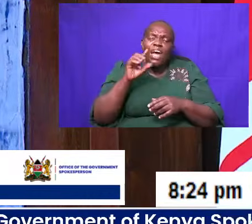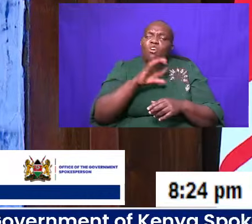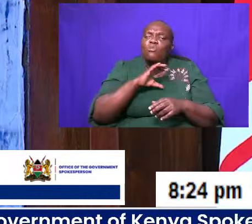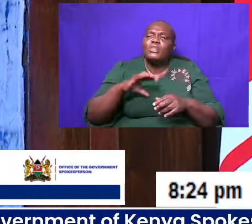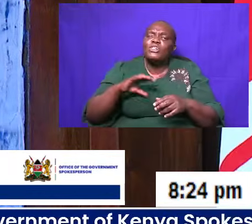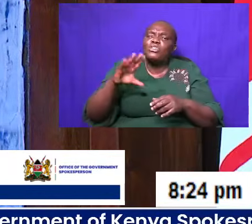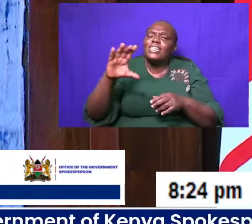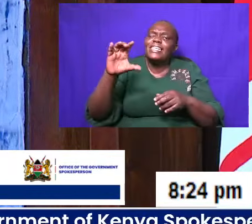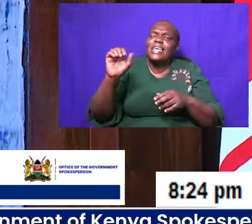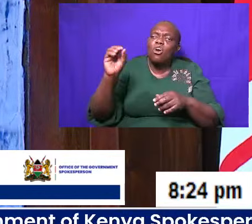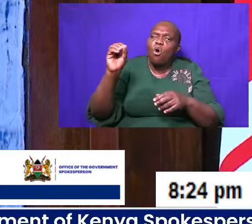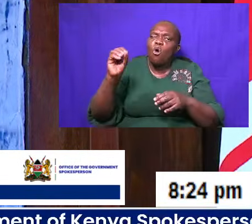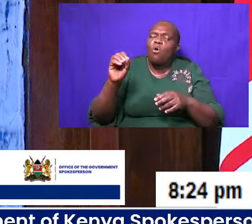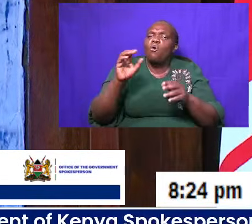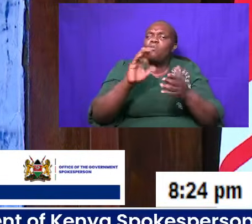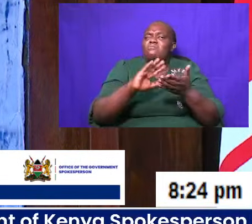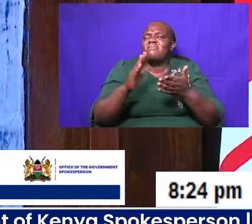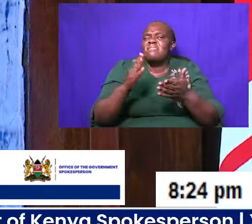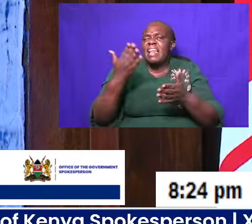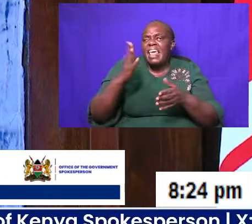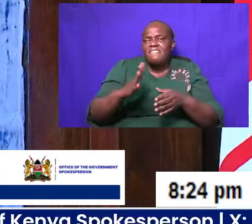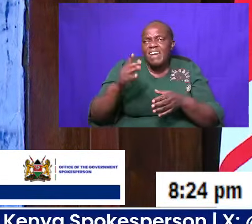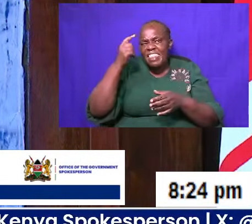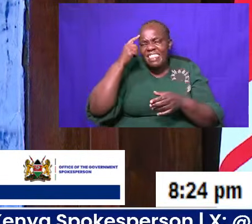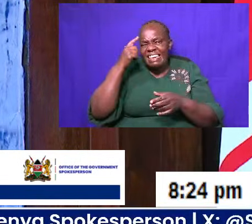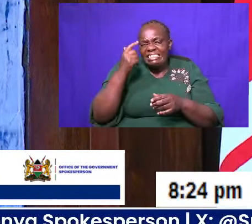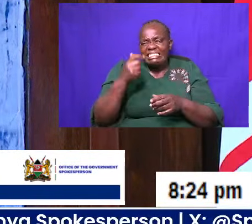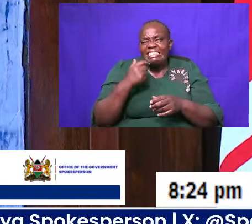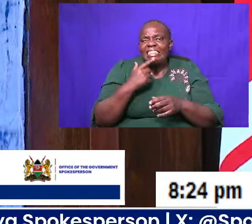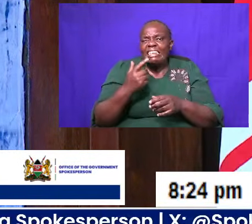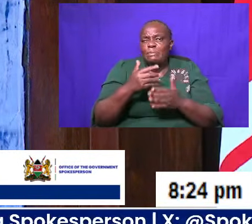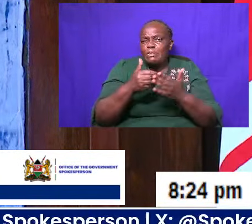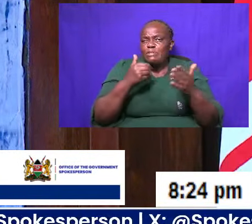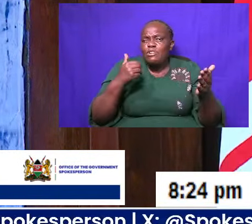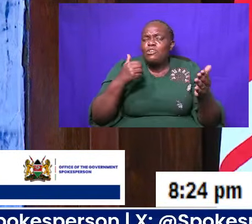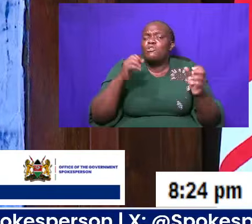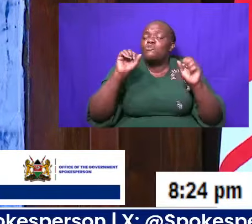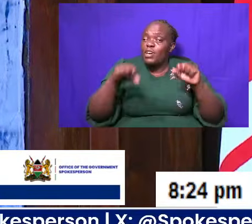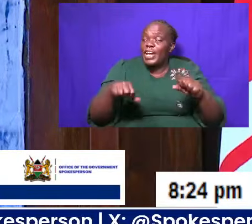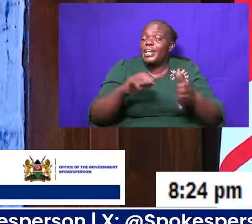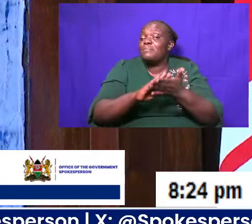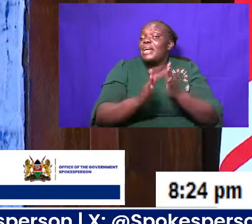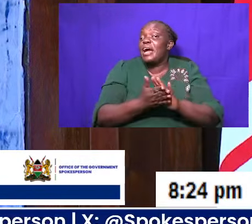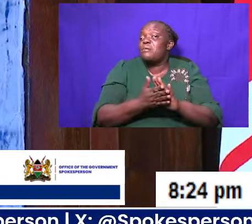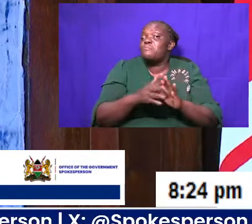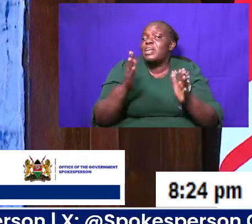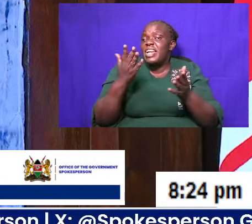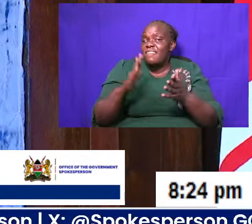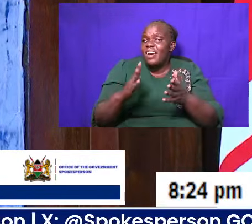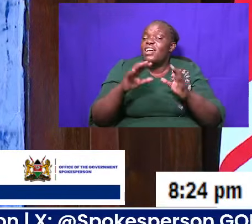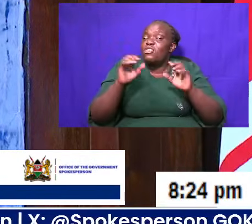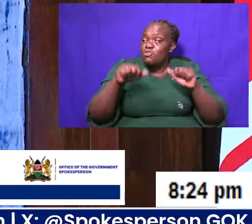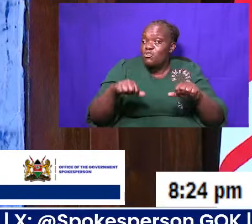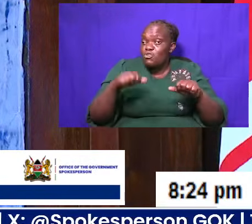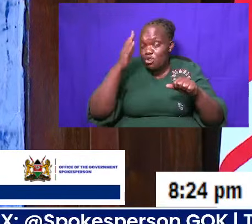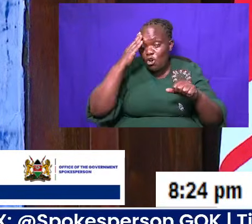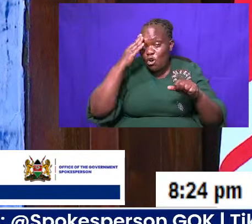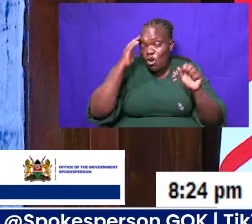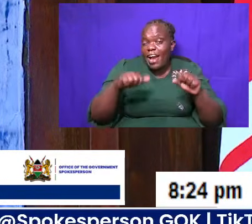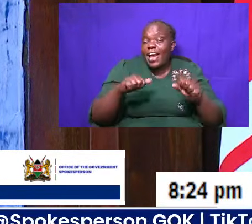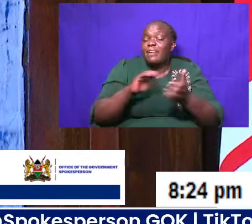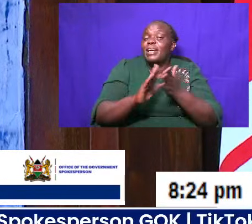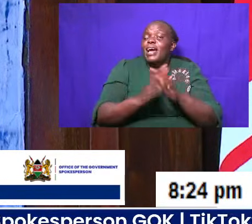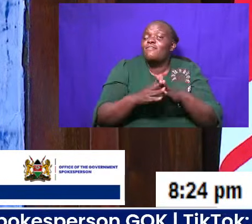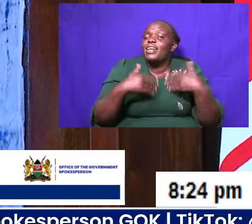a CEO, but actually never sat down and said, Purity, you can't become. I know I can become many things, and I'm always very focused on